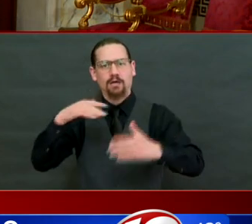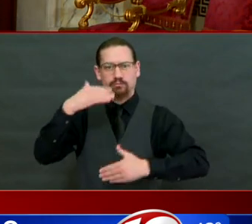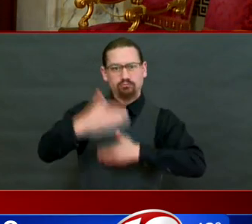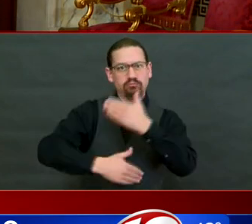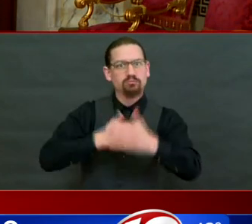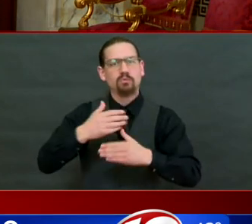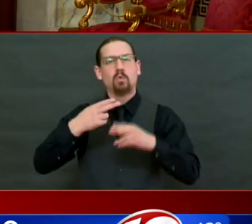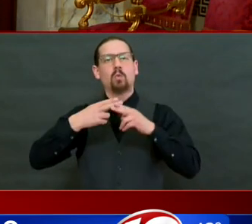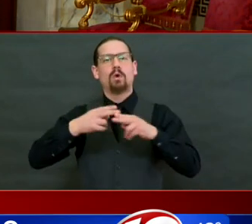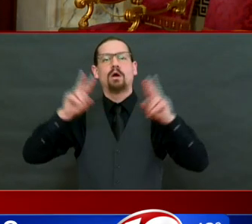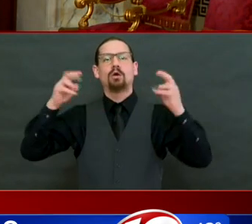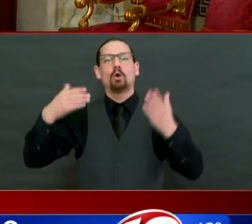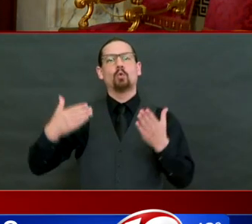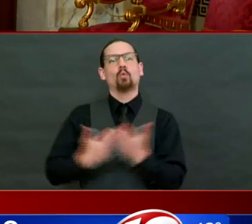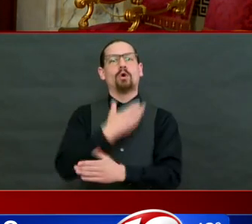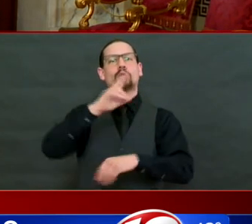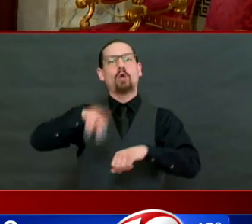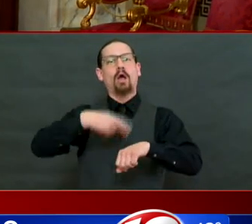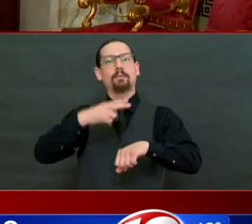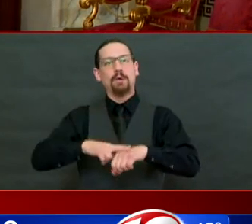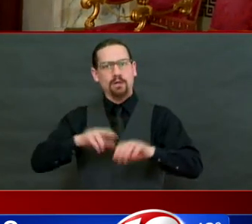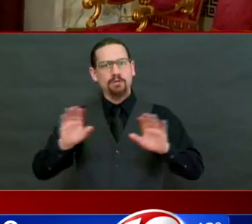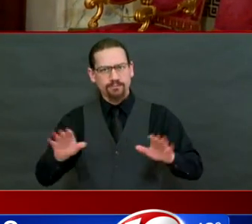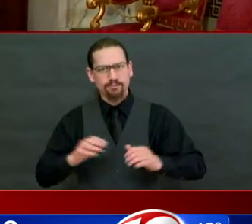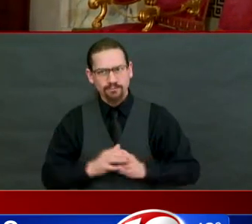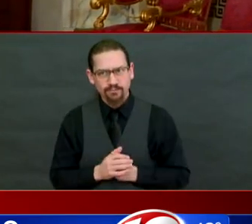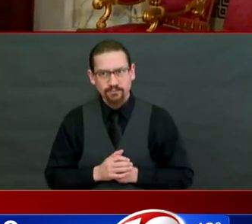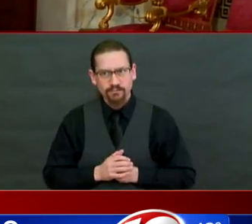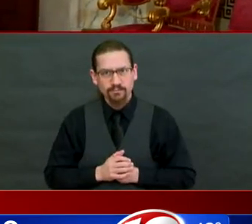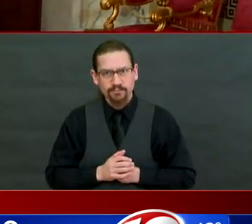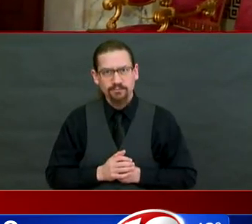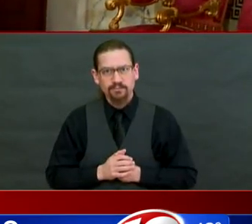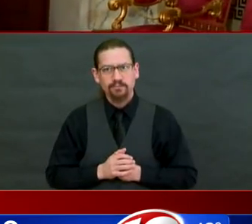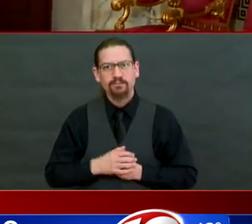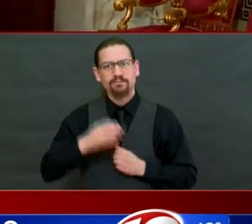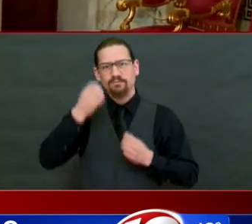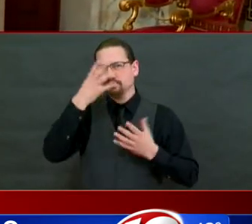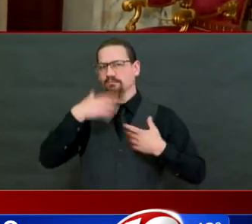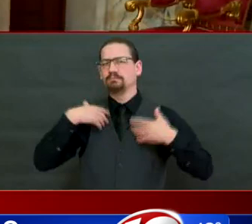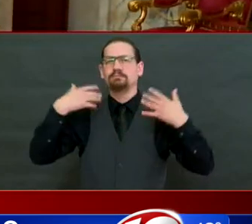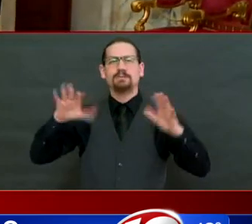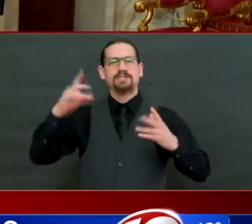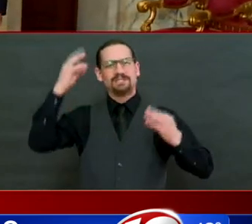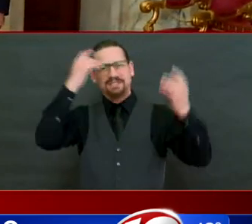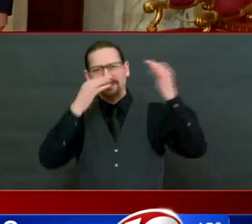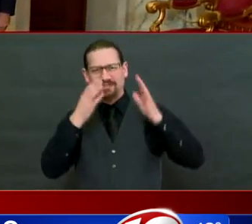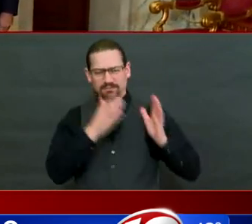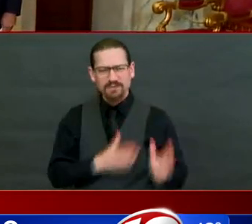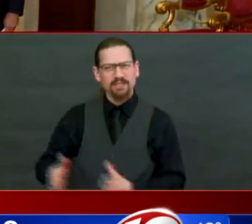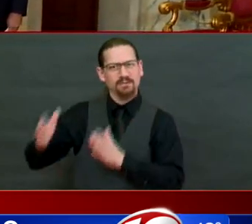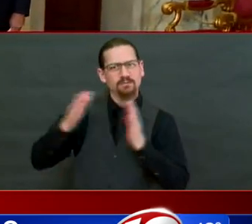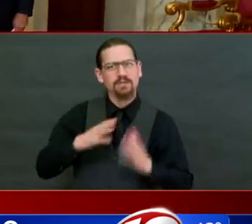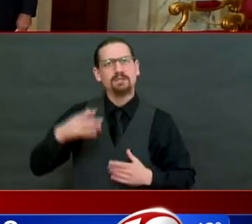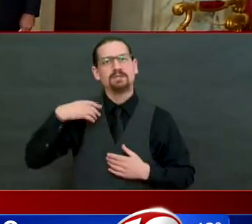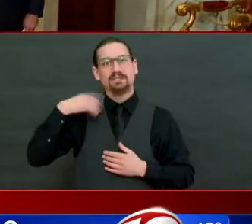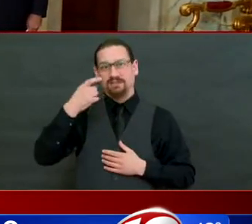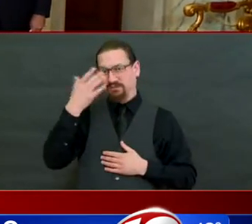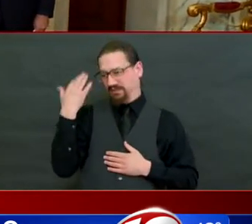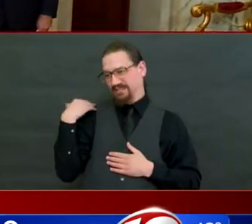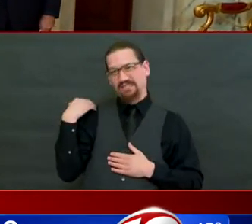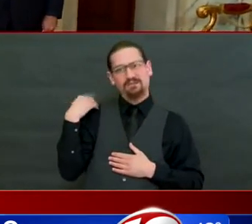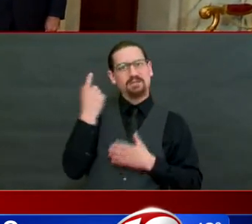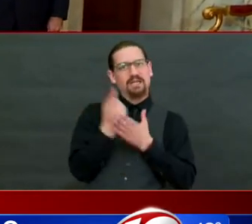phases that you might be able to expect in the coming weeks and months. Last Monday, I spoke about the 6